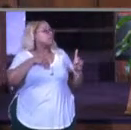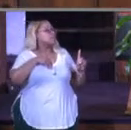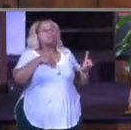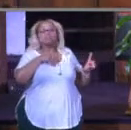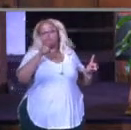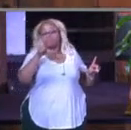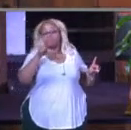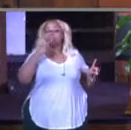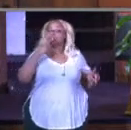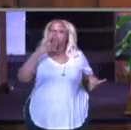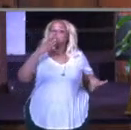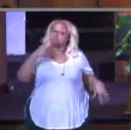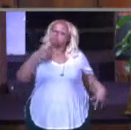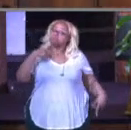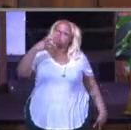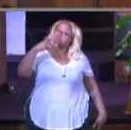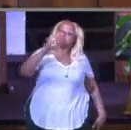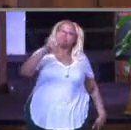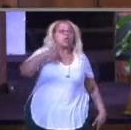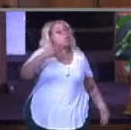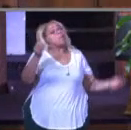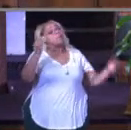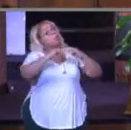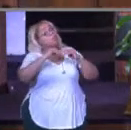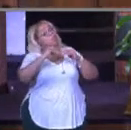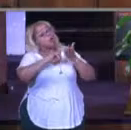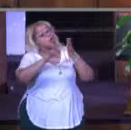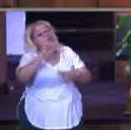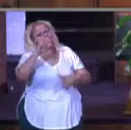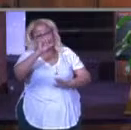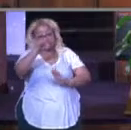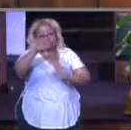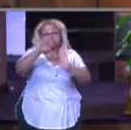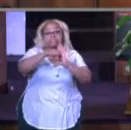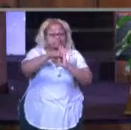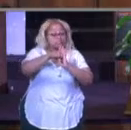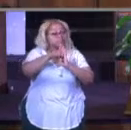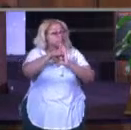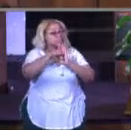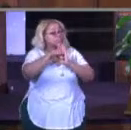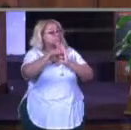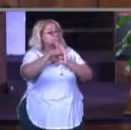If you say, Pastor, I'm gonna get some more Holy Ghost in this season.